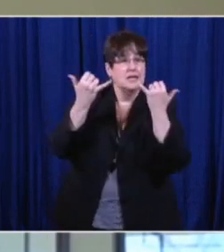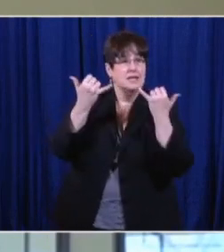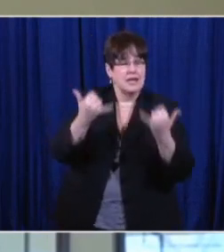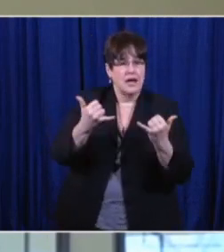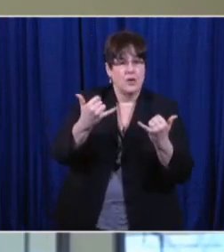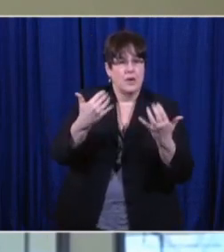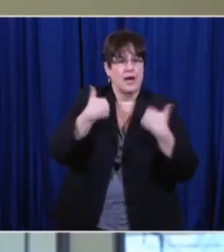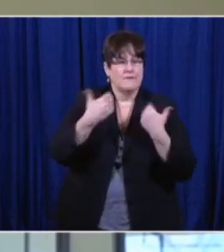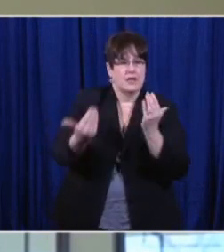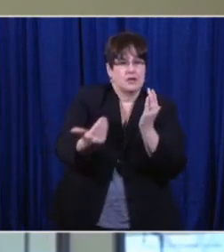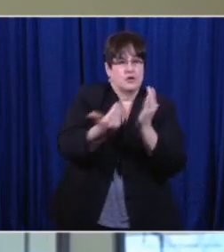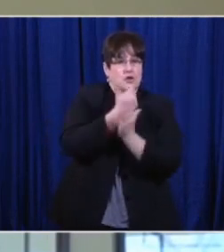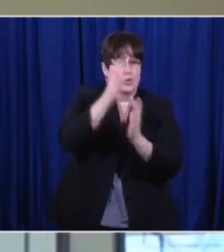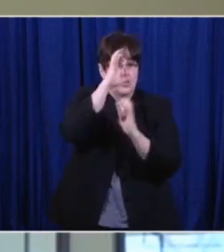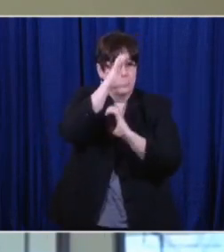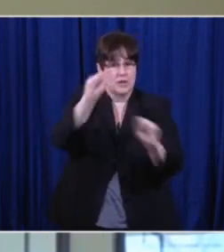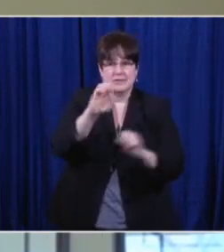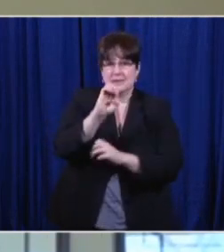president-elect.